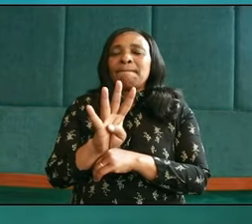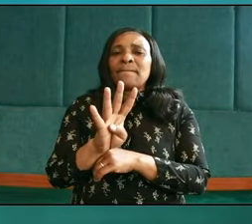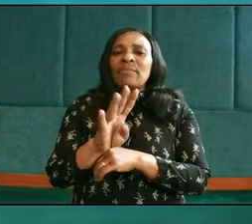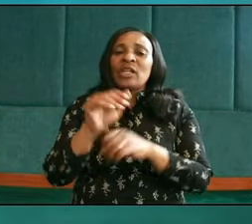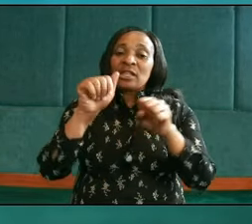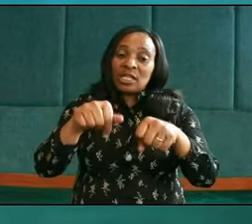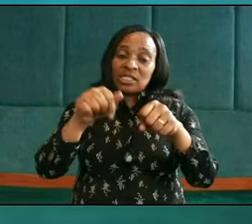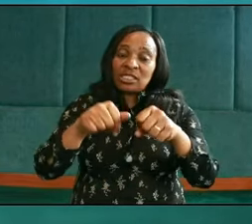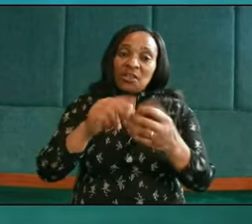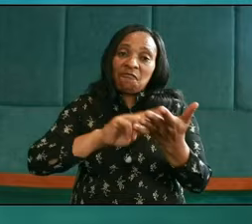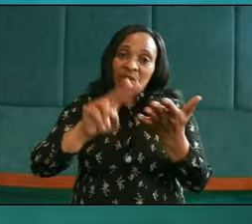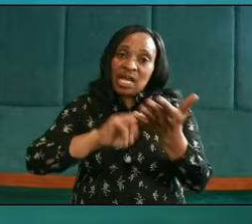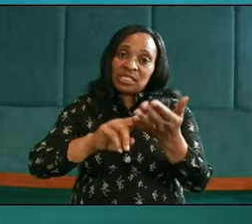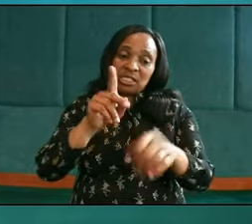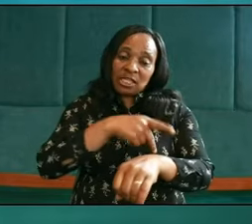Psalm 124